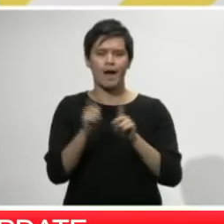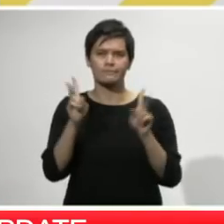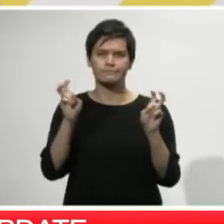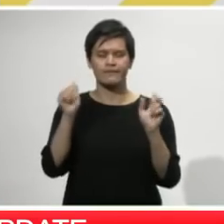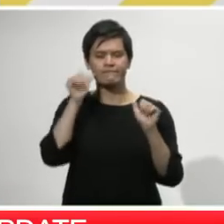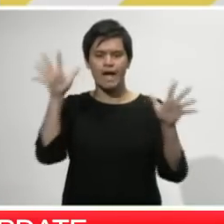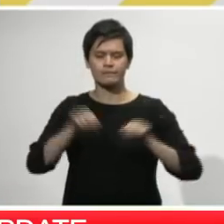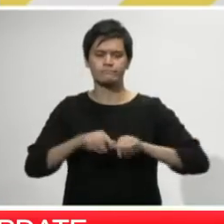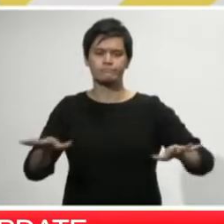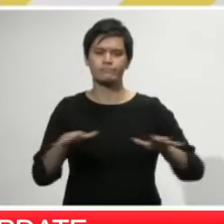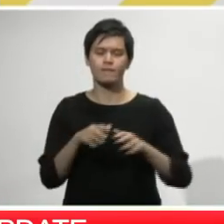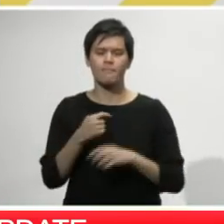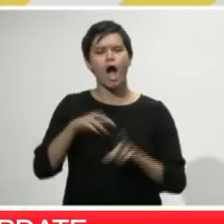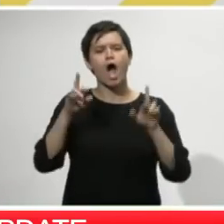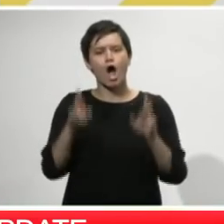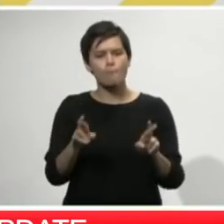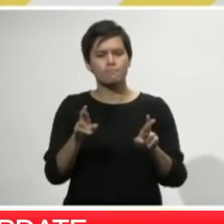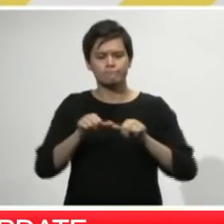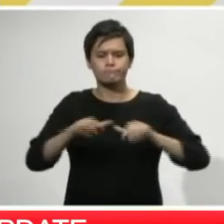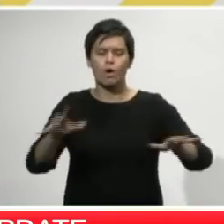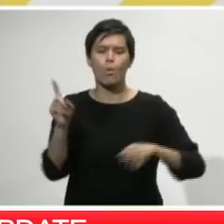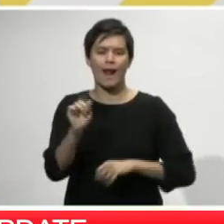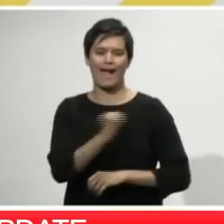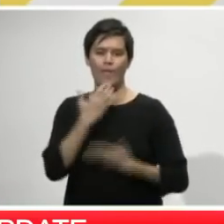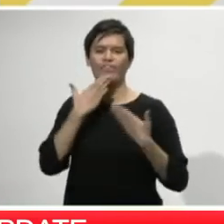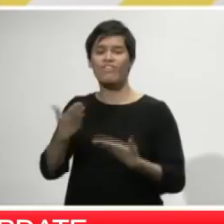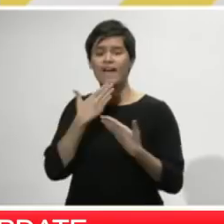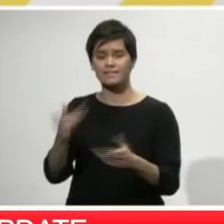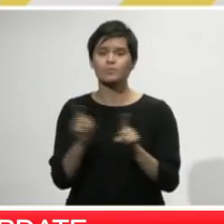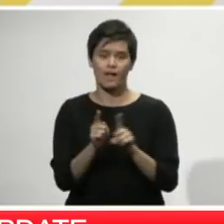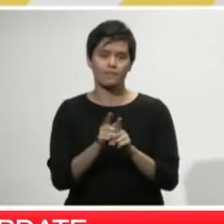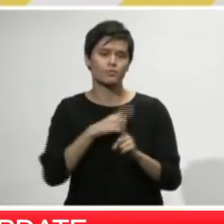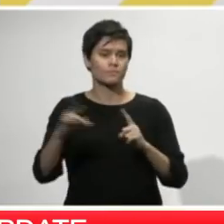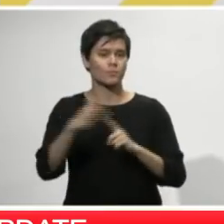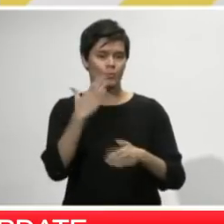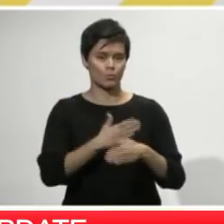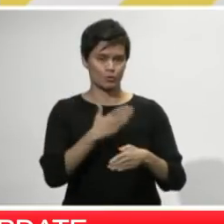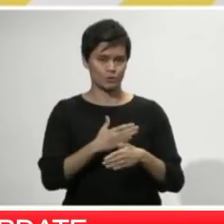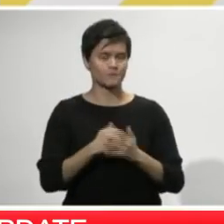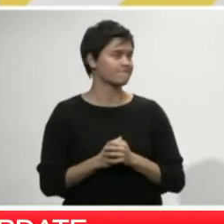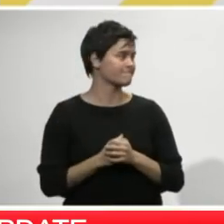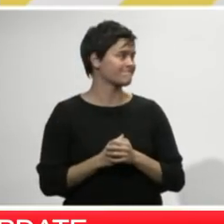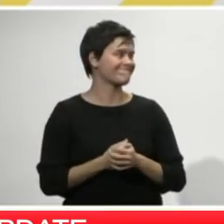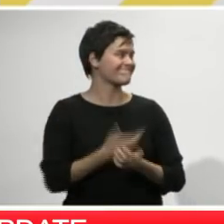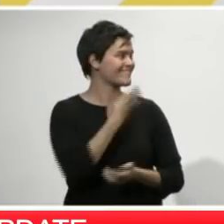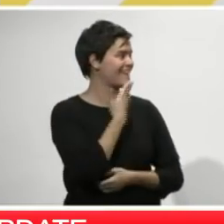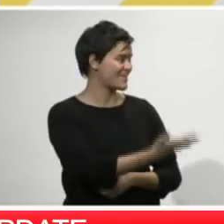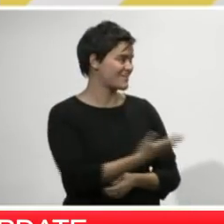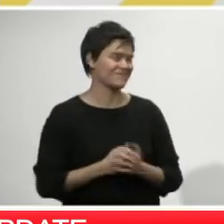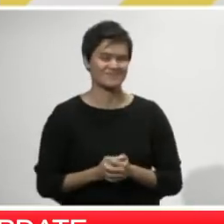hope what will also go viral is our gratitude for the incredible role and important work that they do. So thank you.